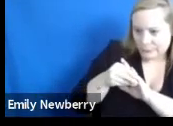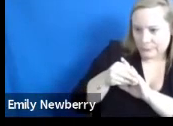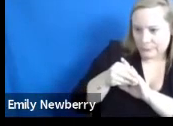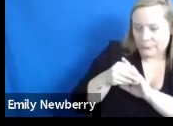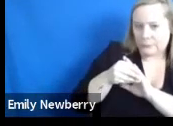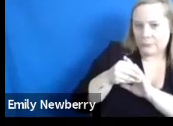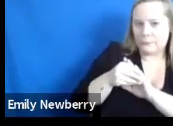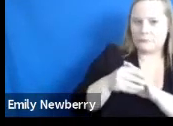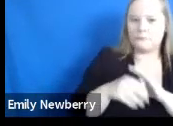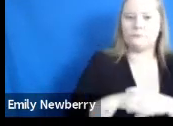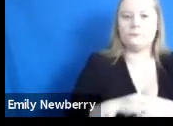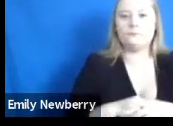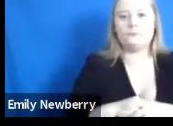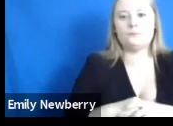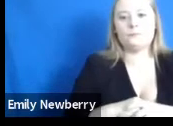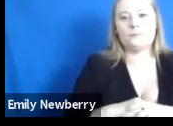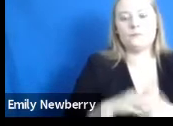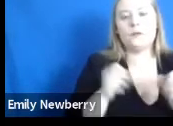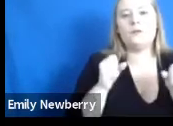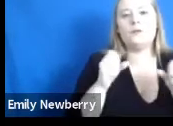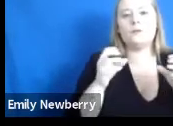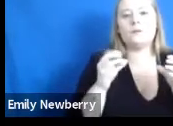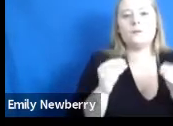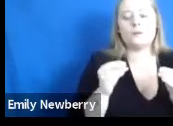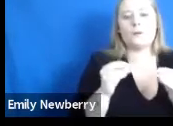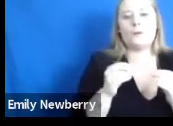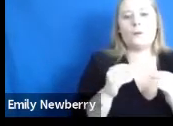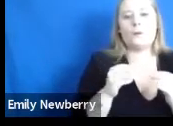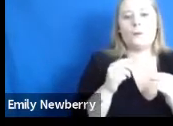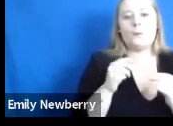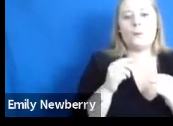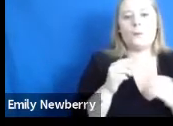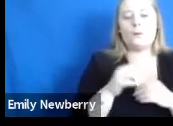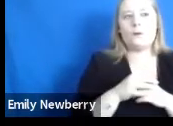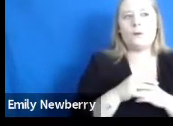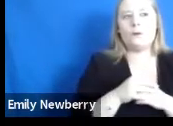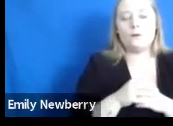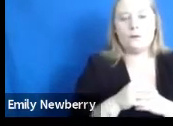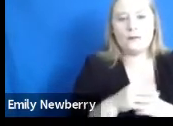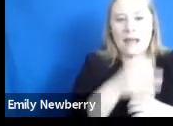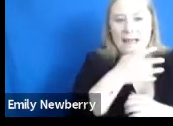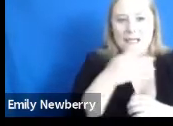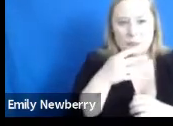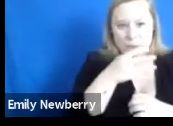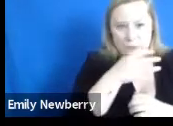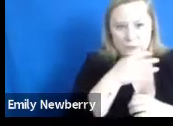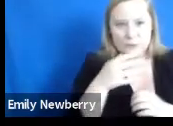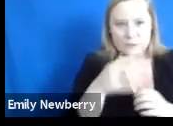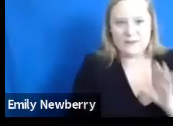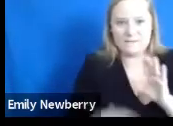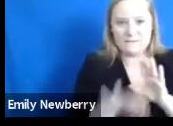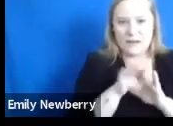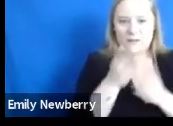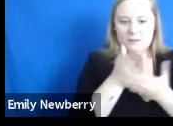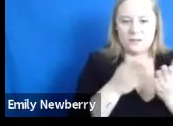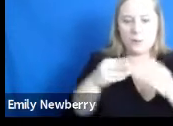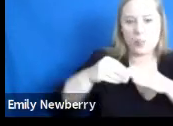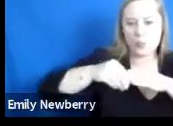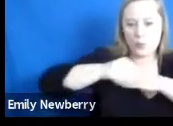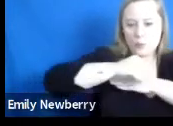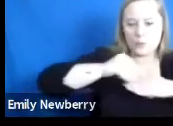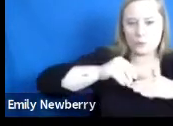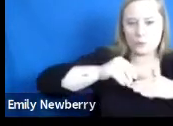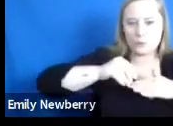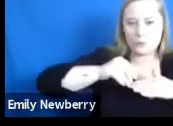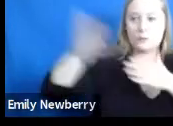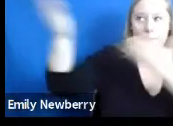fractions. So we picked up 2 agricultural fields where we found the soils that we brought into